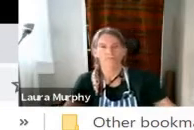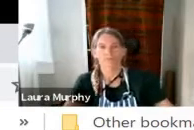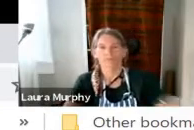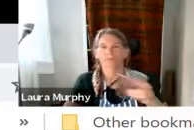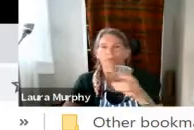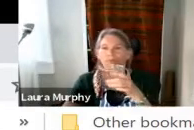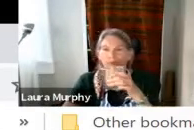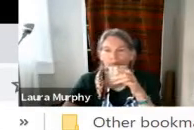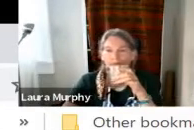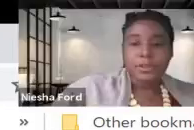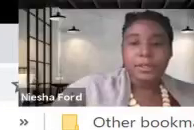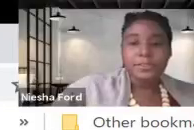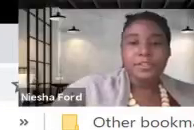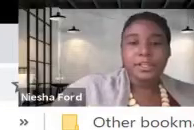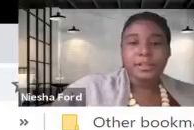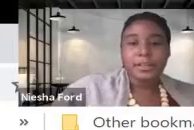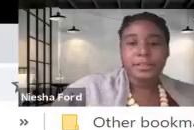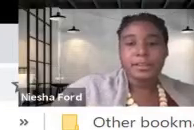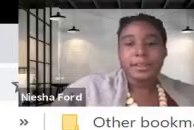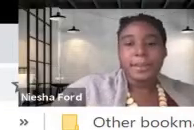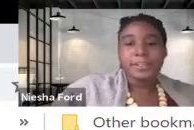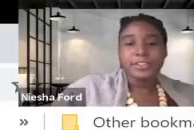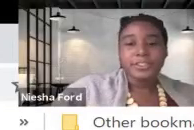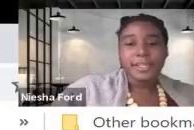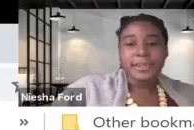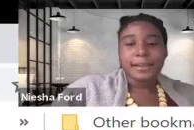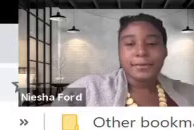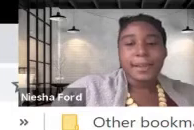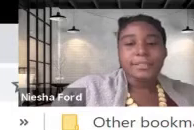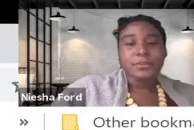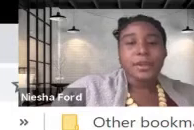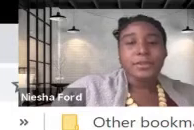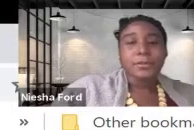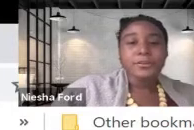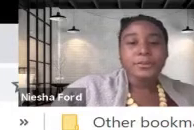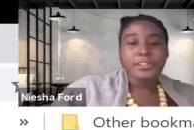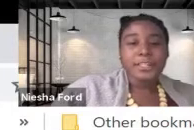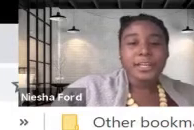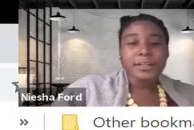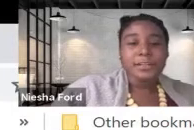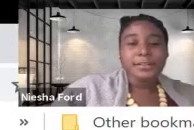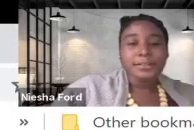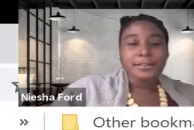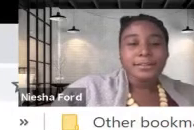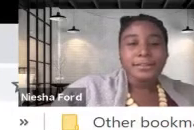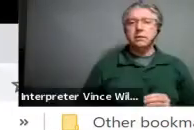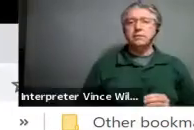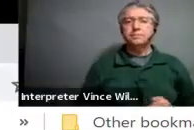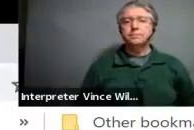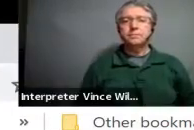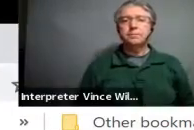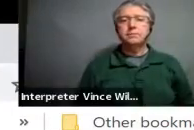Awesome. All right. Thank you so much for sharing. I'm actually going to ask one more group to